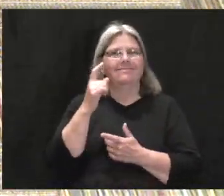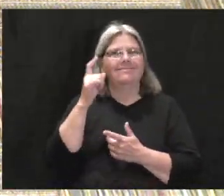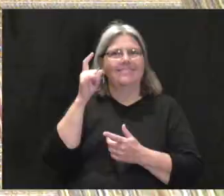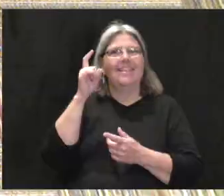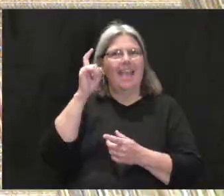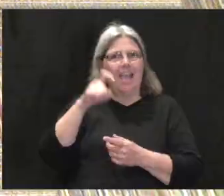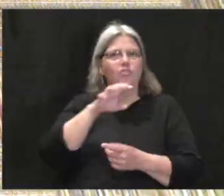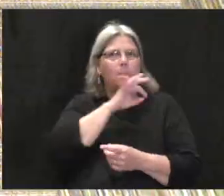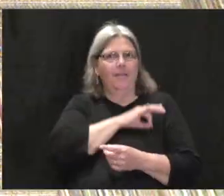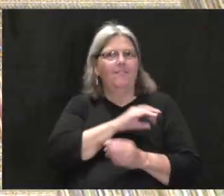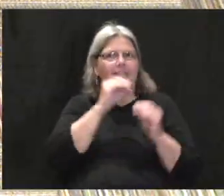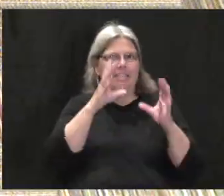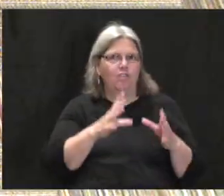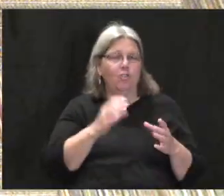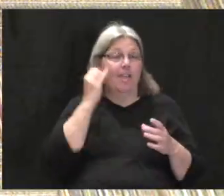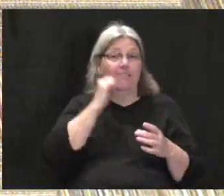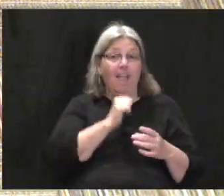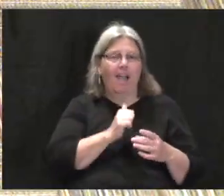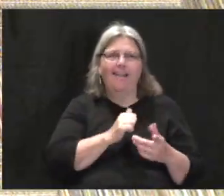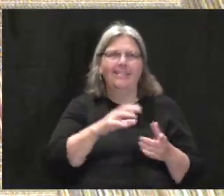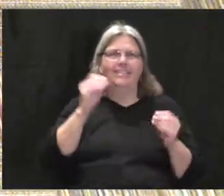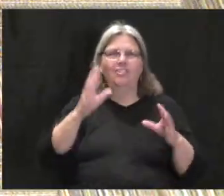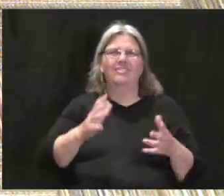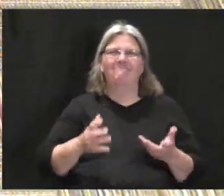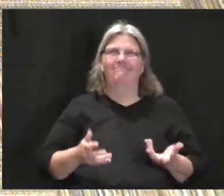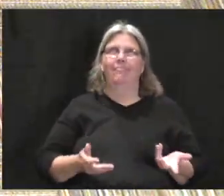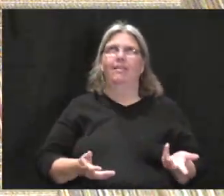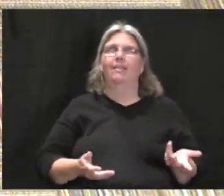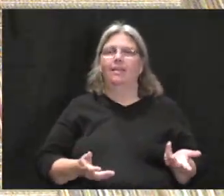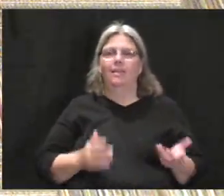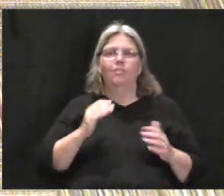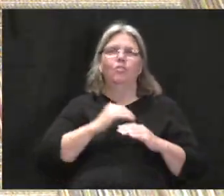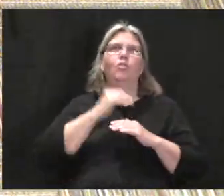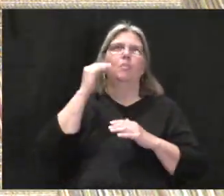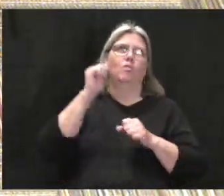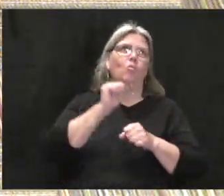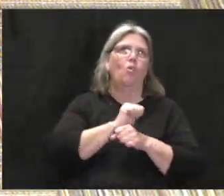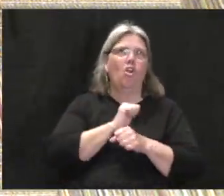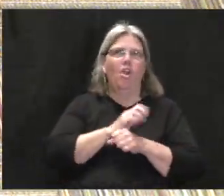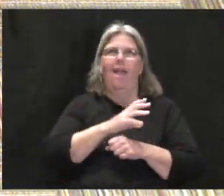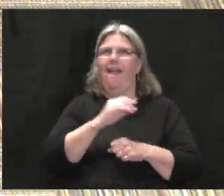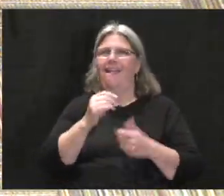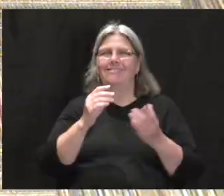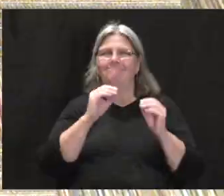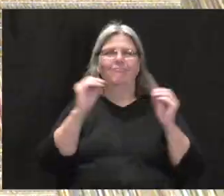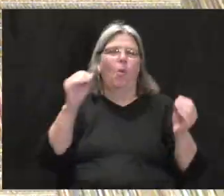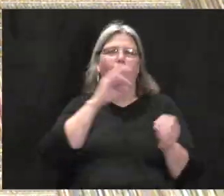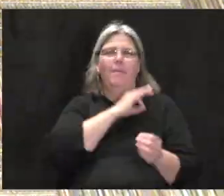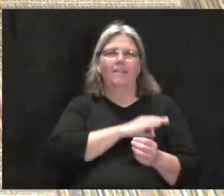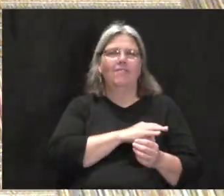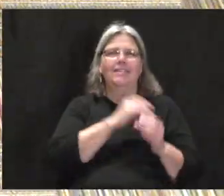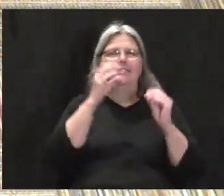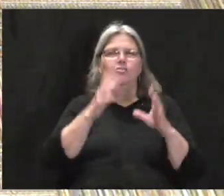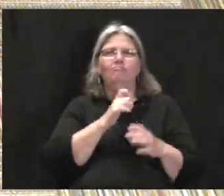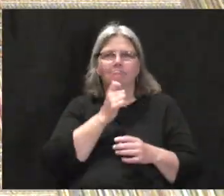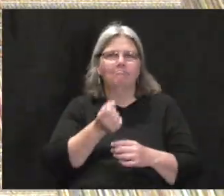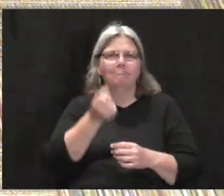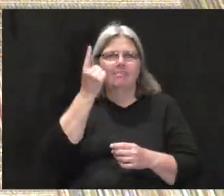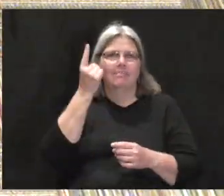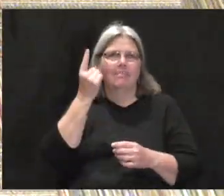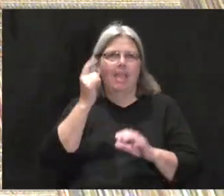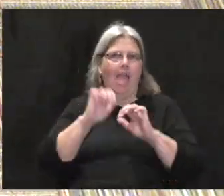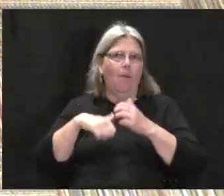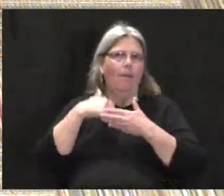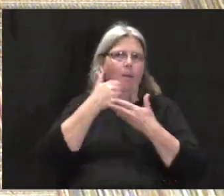them necessarily, not meaning that they don't care. But that was very important. And again, the level of training was